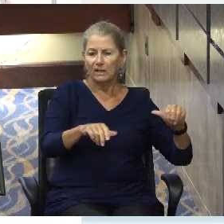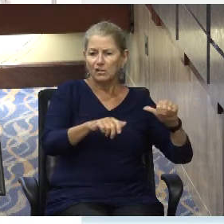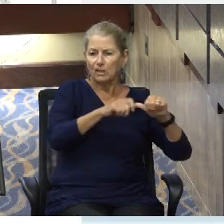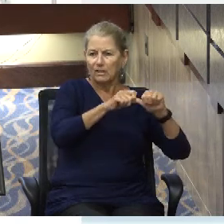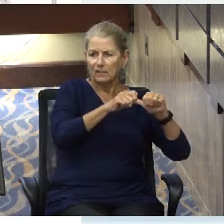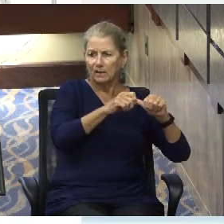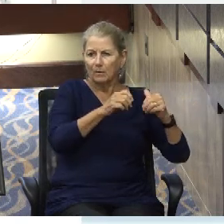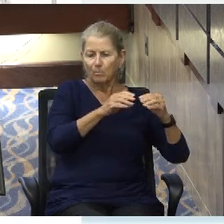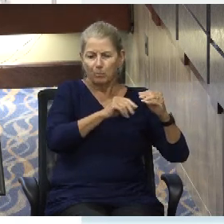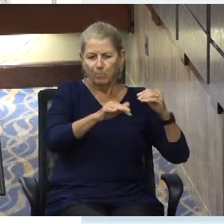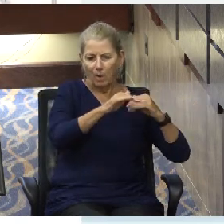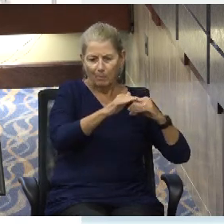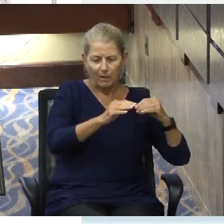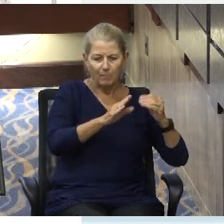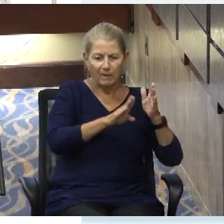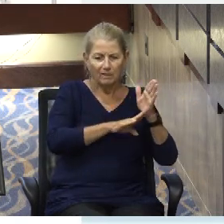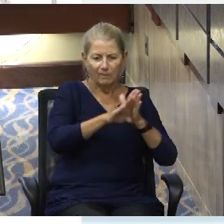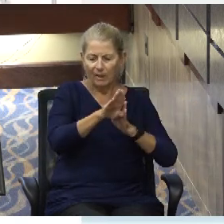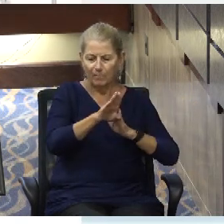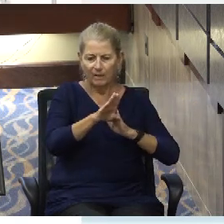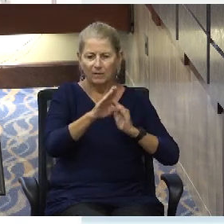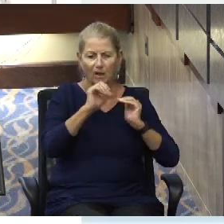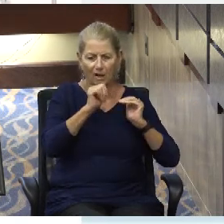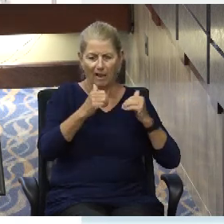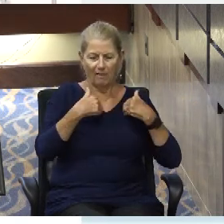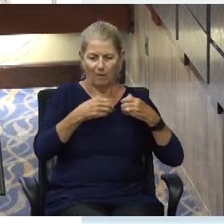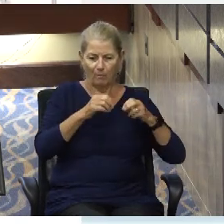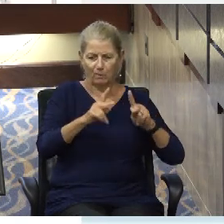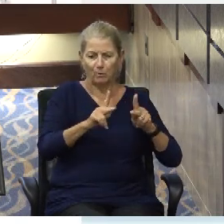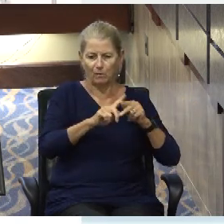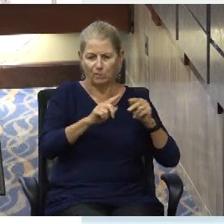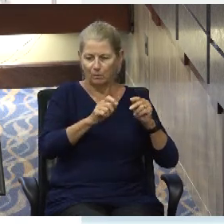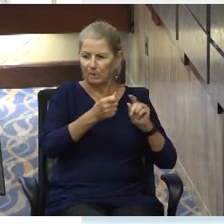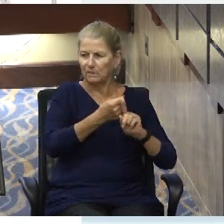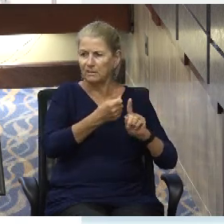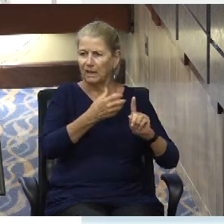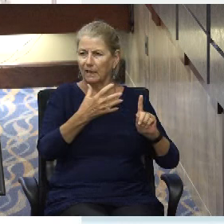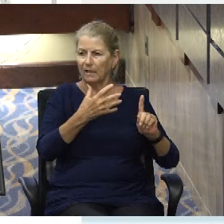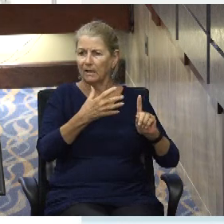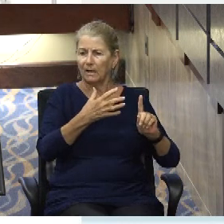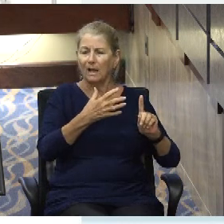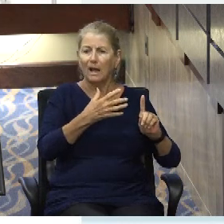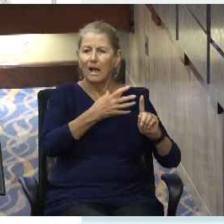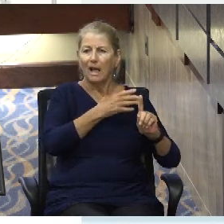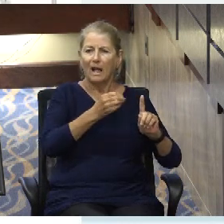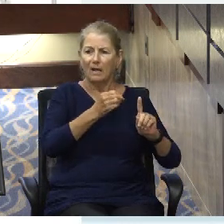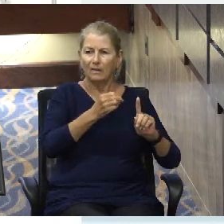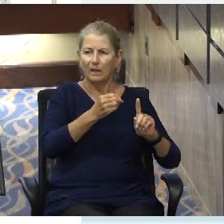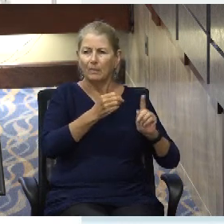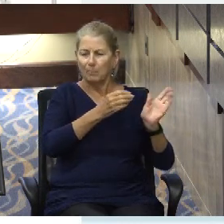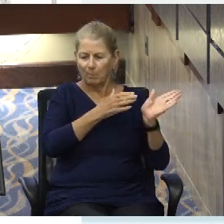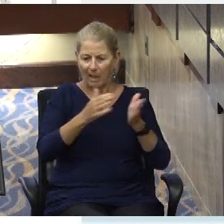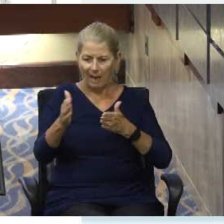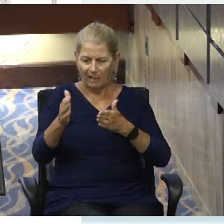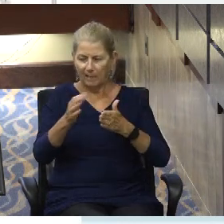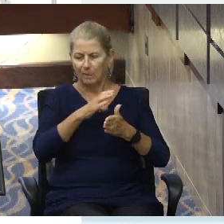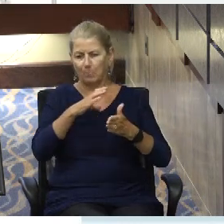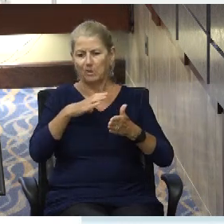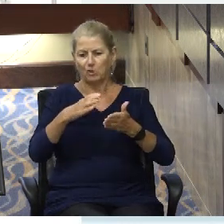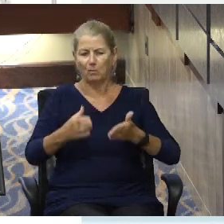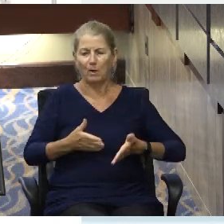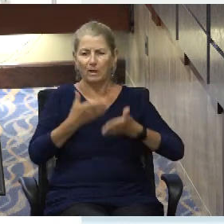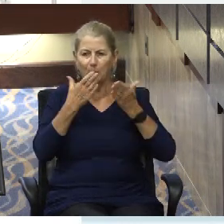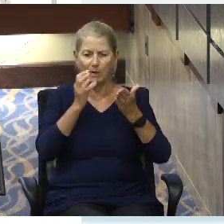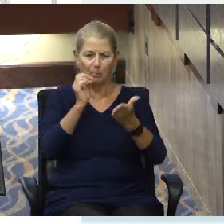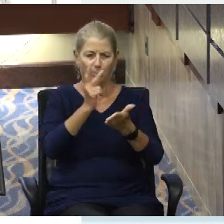chance to extend like we normally would there. And then with low density, Plan Commission recommended approval of this